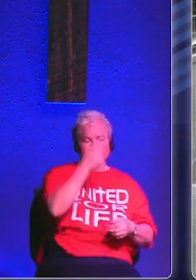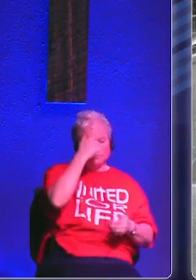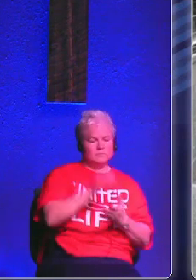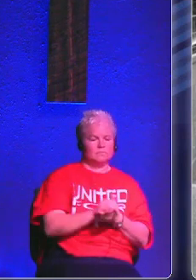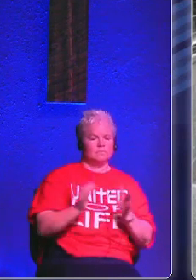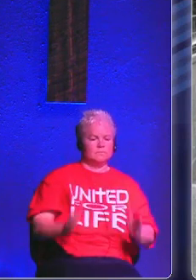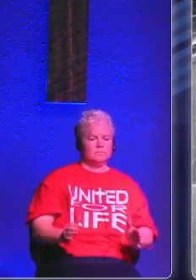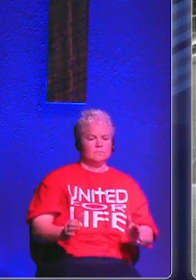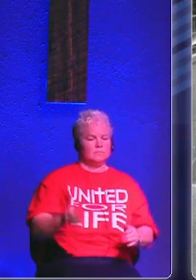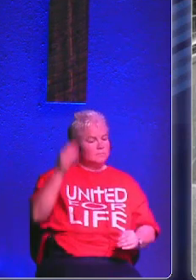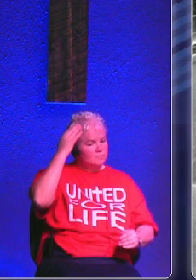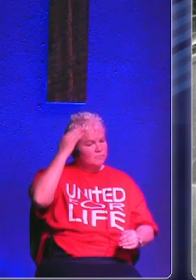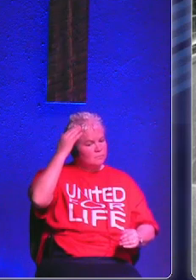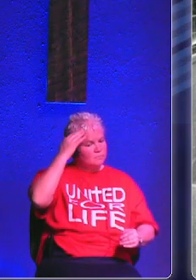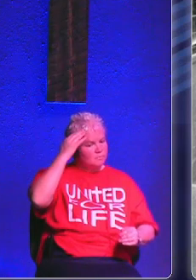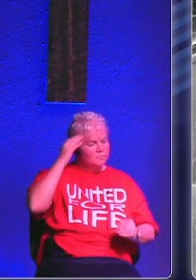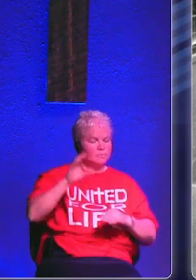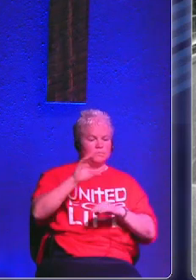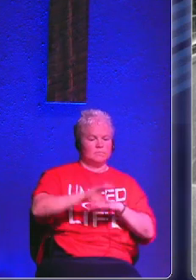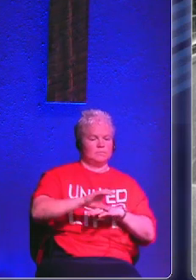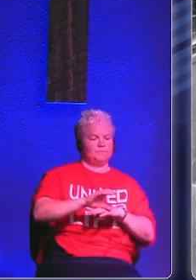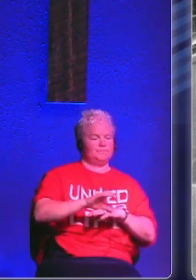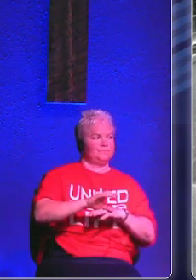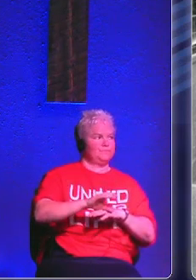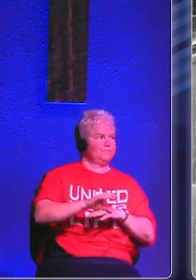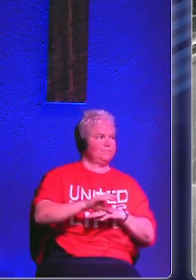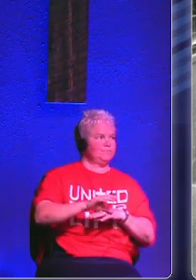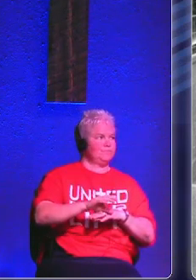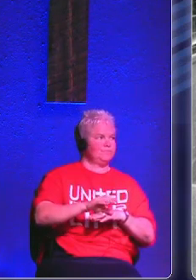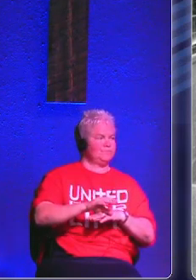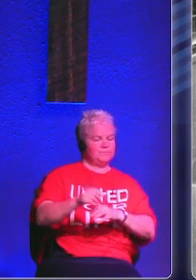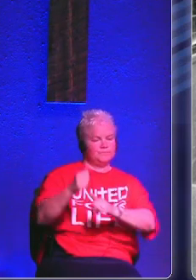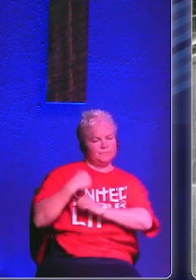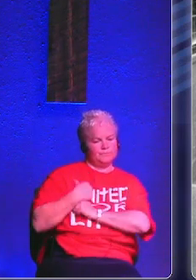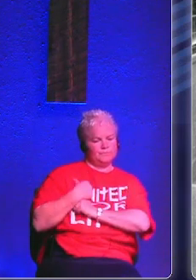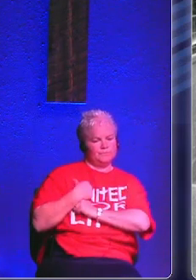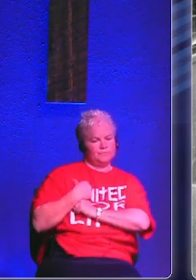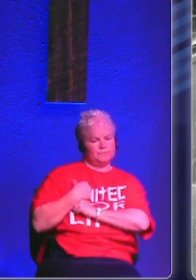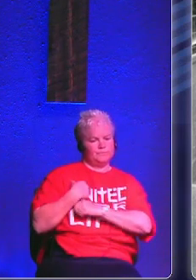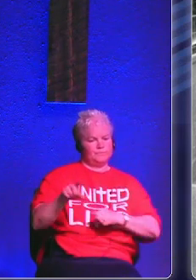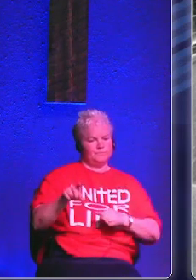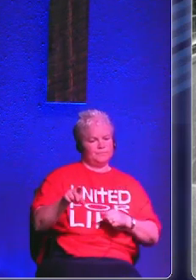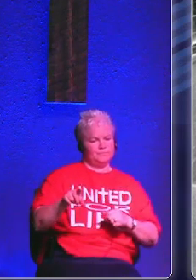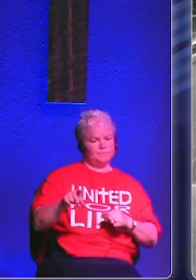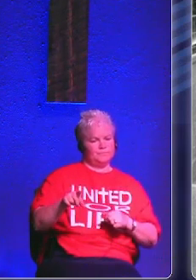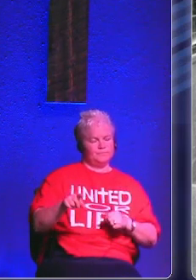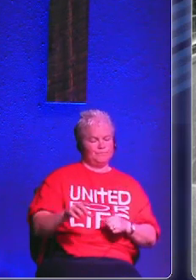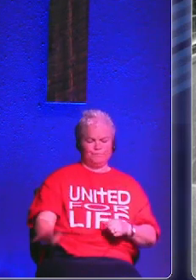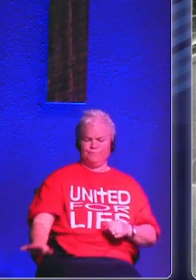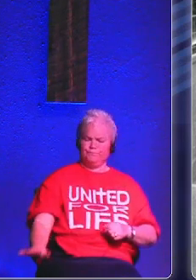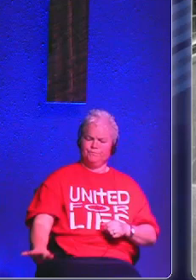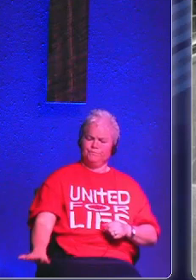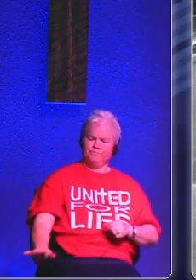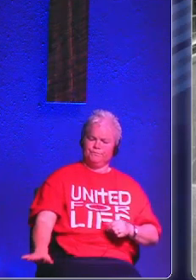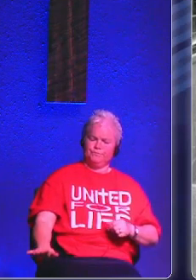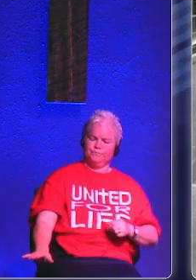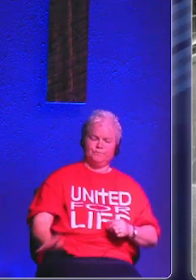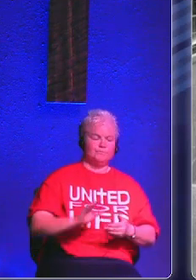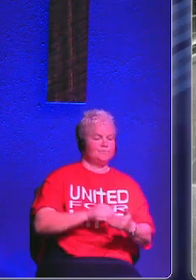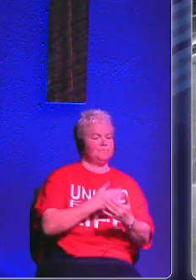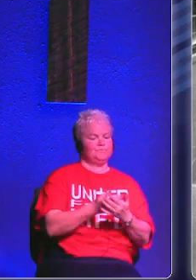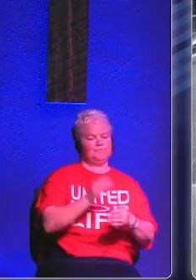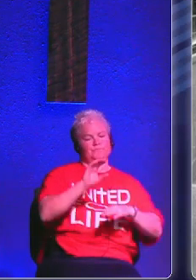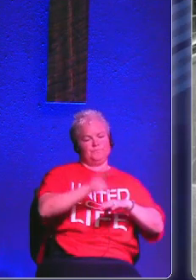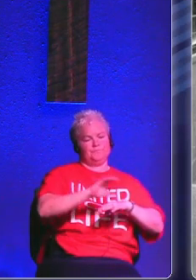have told them about church, being stuck in a religious mode. Well, I went to church when I was little, so